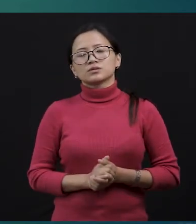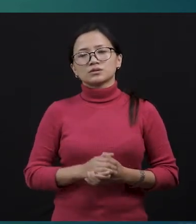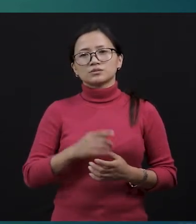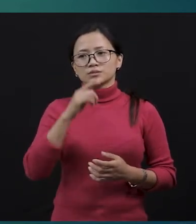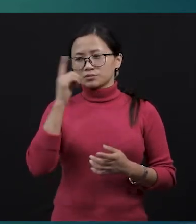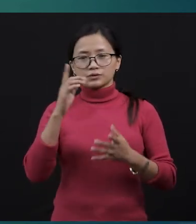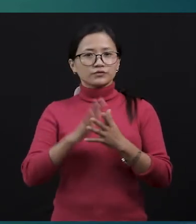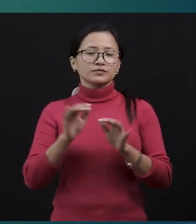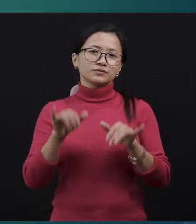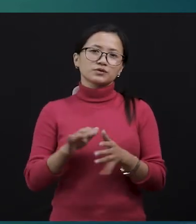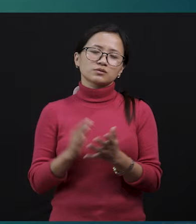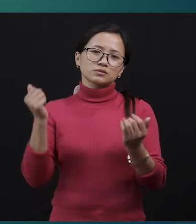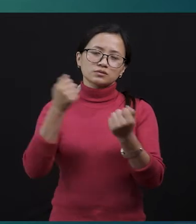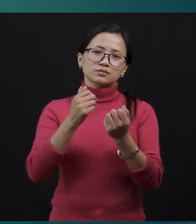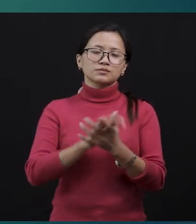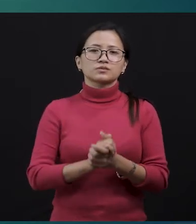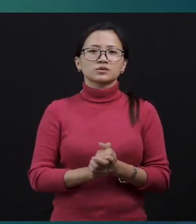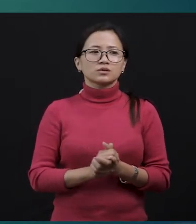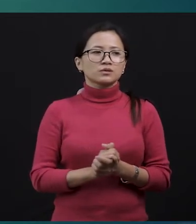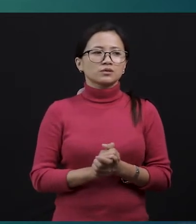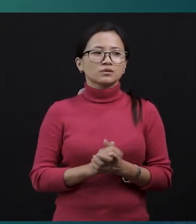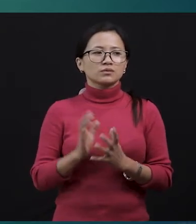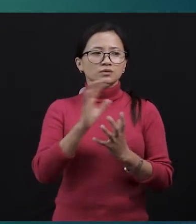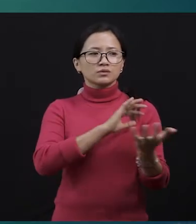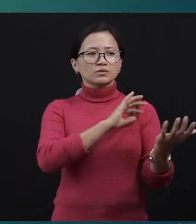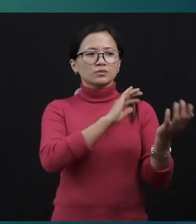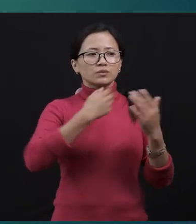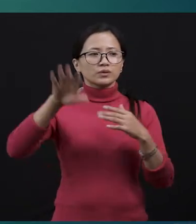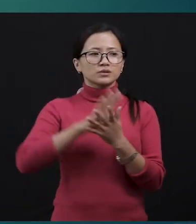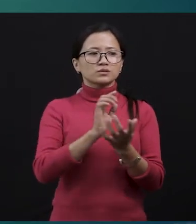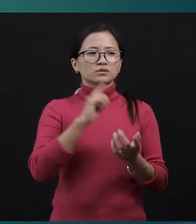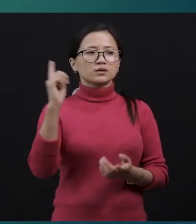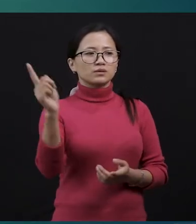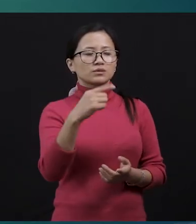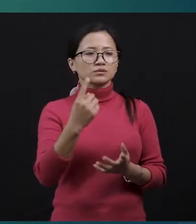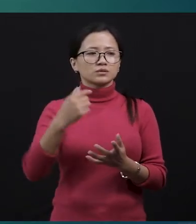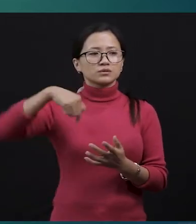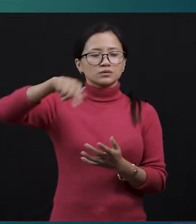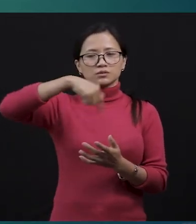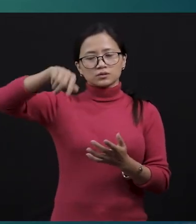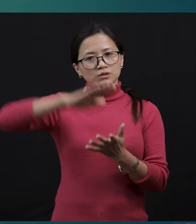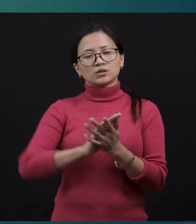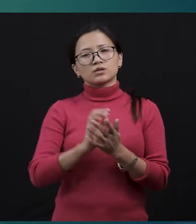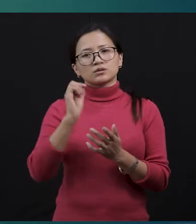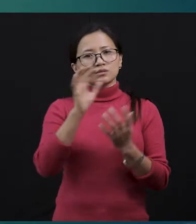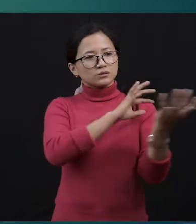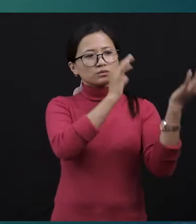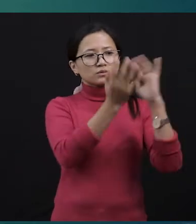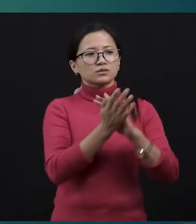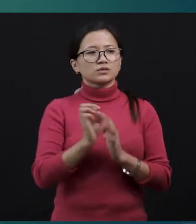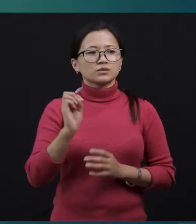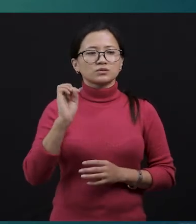things. And they went around the Earth 252 times, okay? They went around the Earth